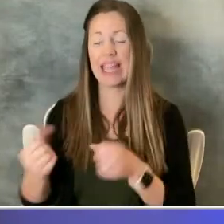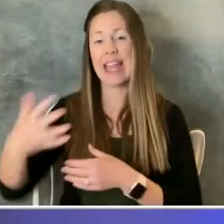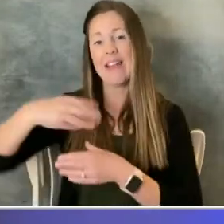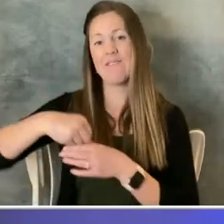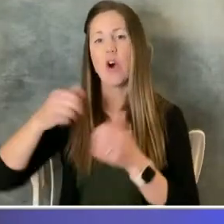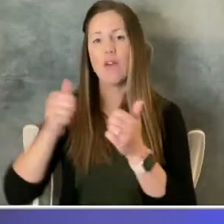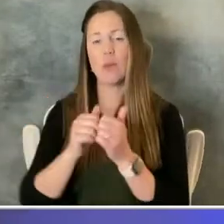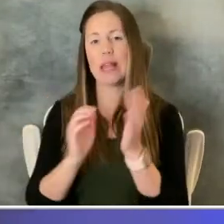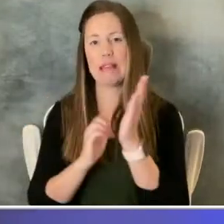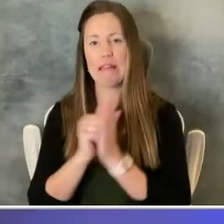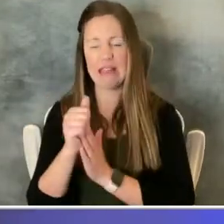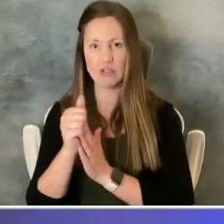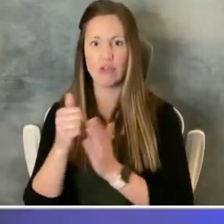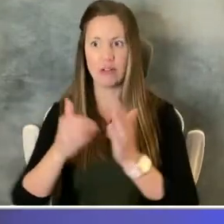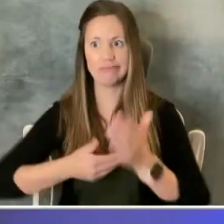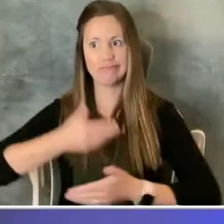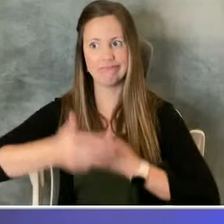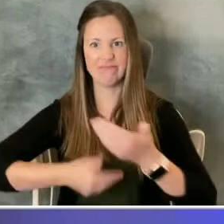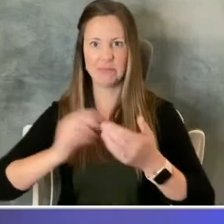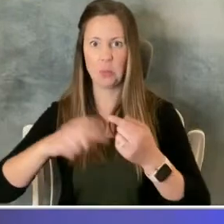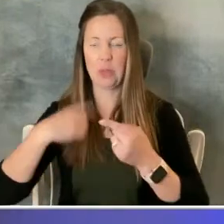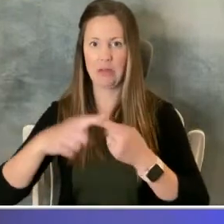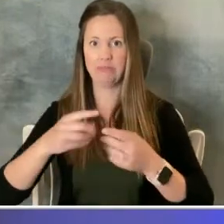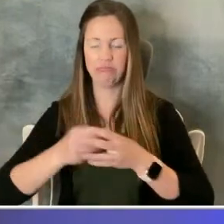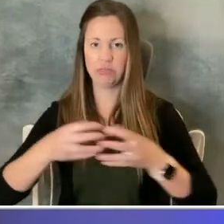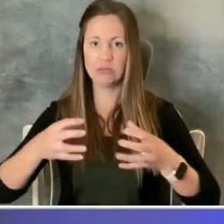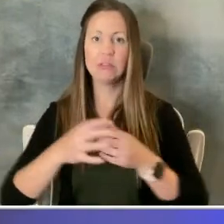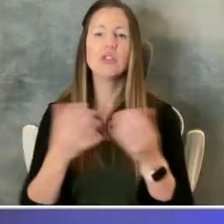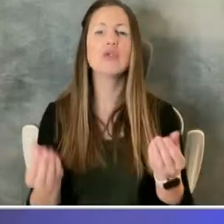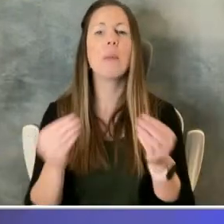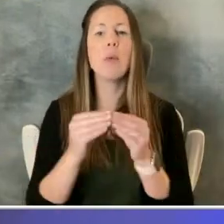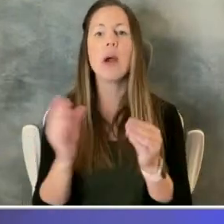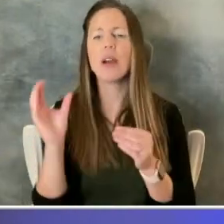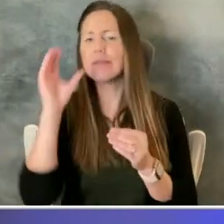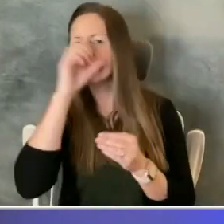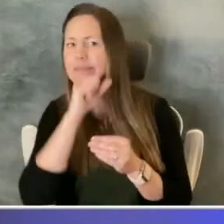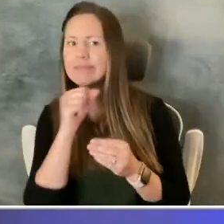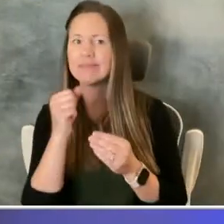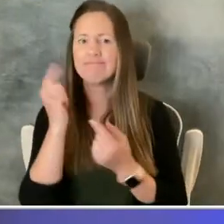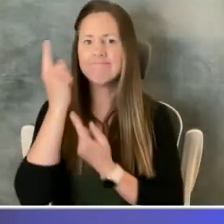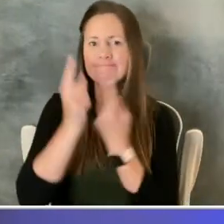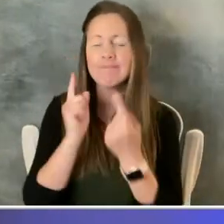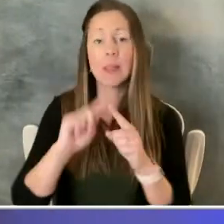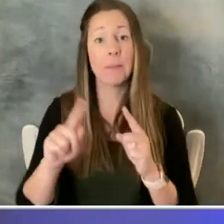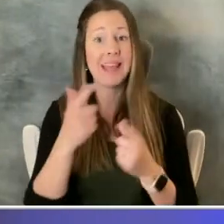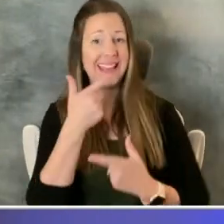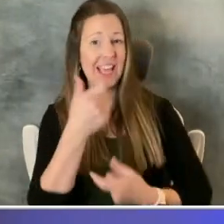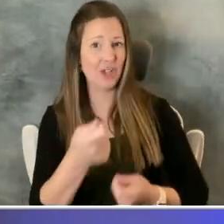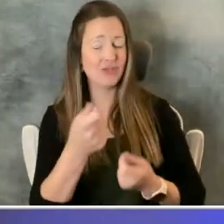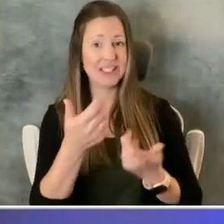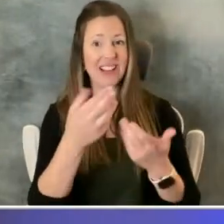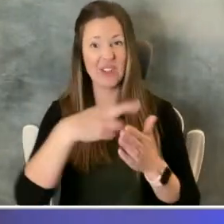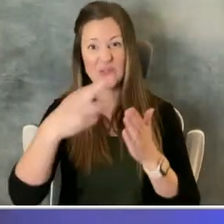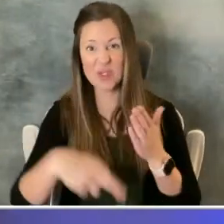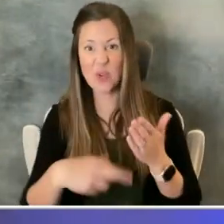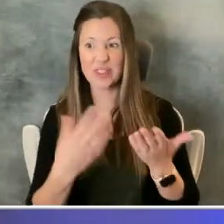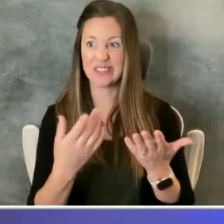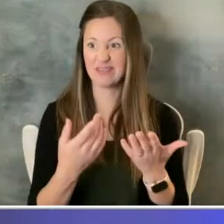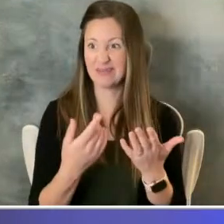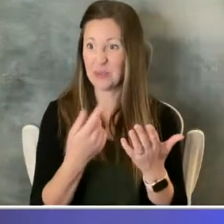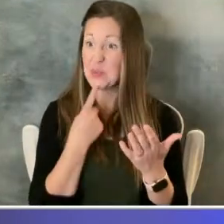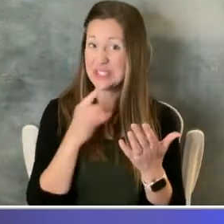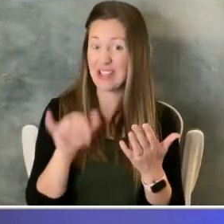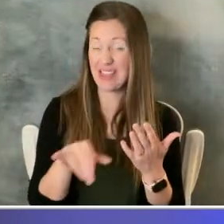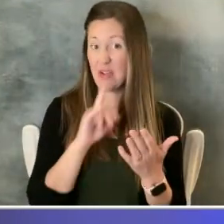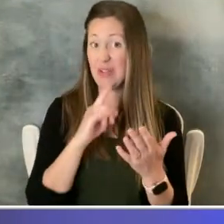So again, more hypothesis generating, but some interesting data to suggest that it does actually have an effect on some of